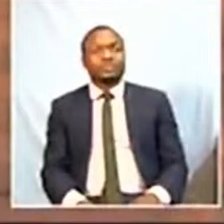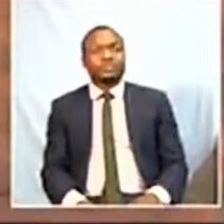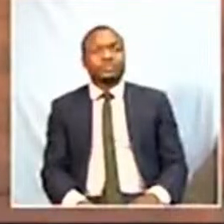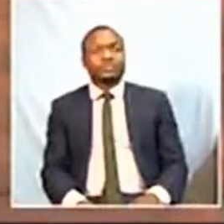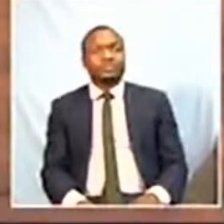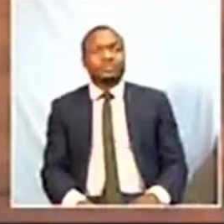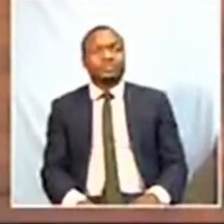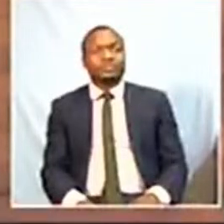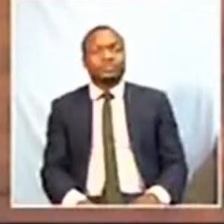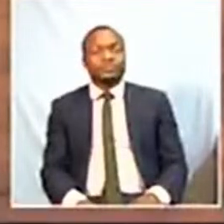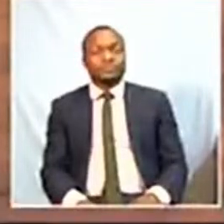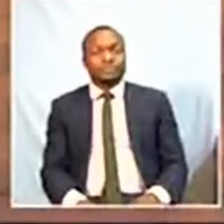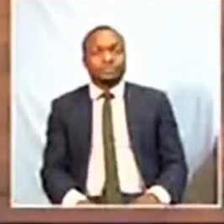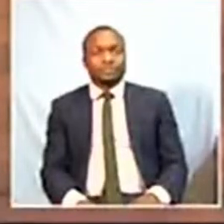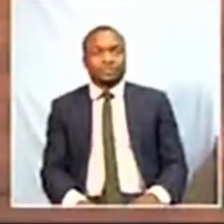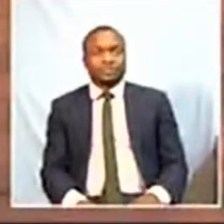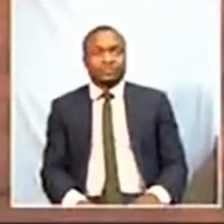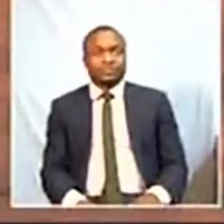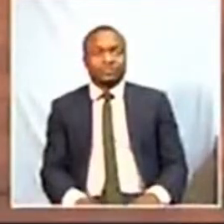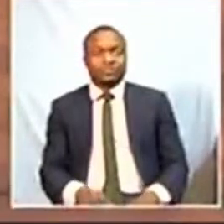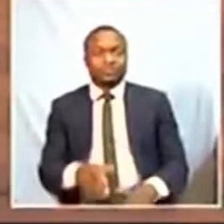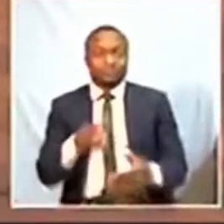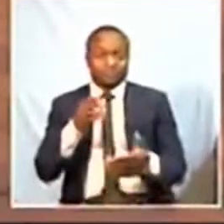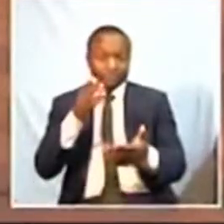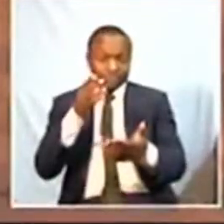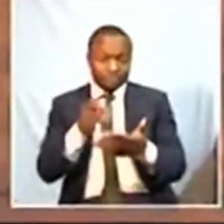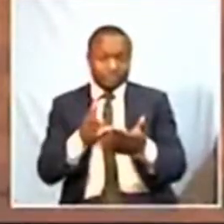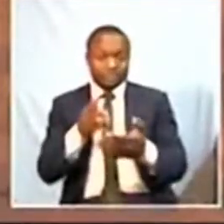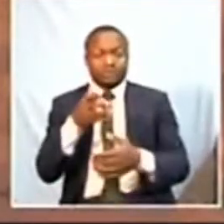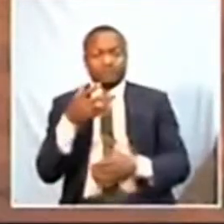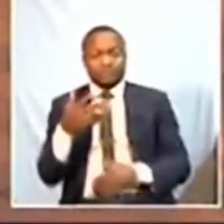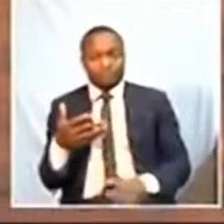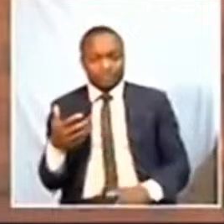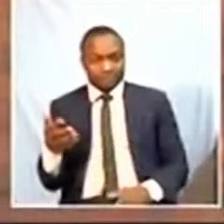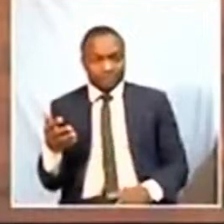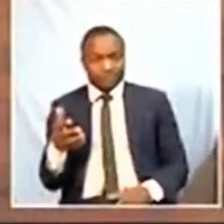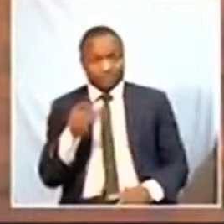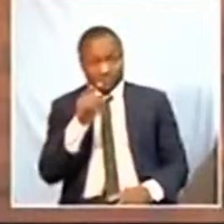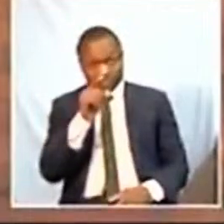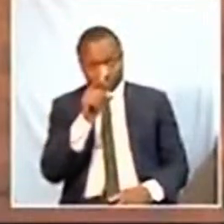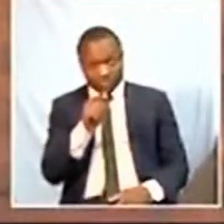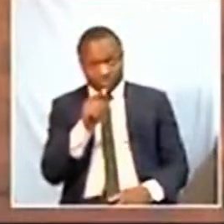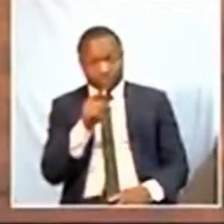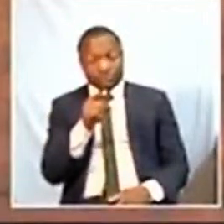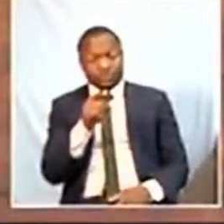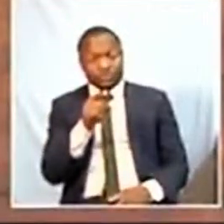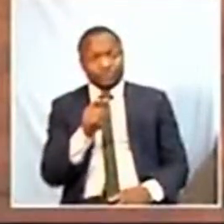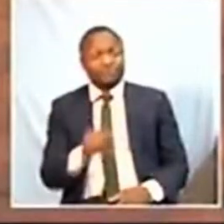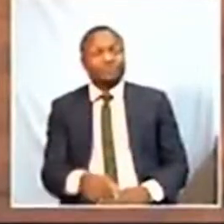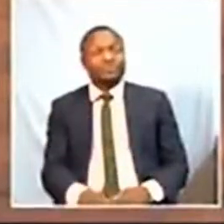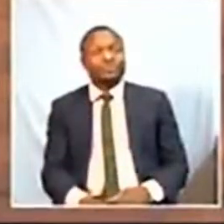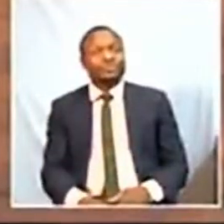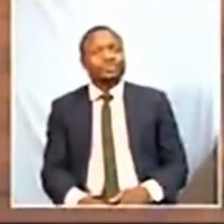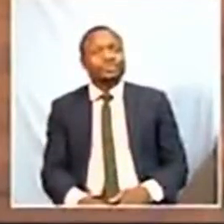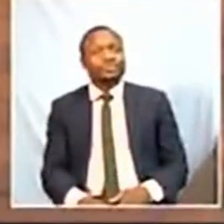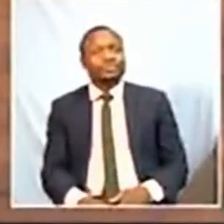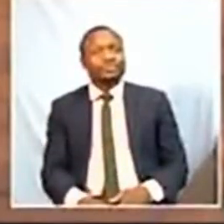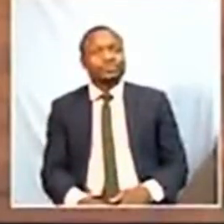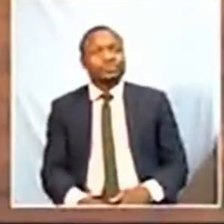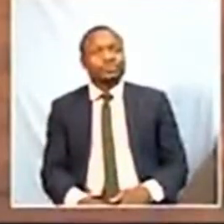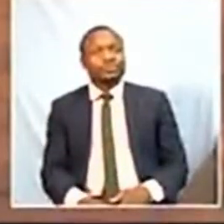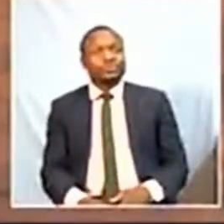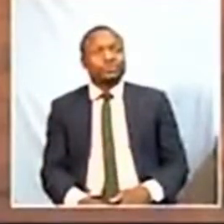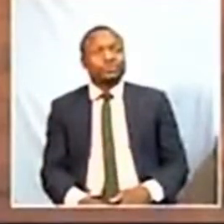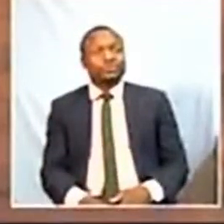There is this thing that you always refer to yourself.